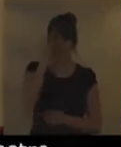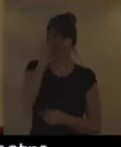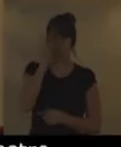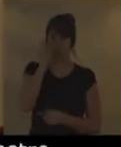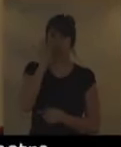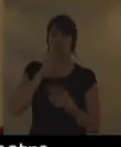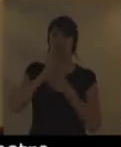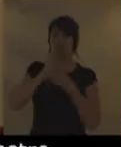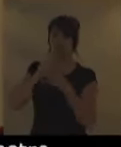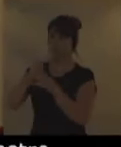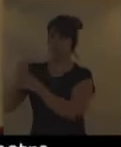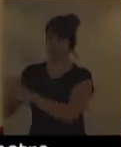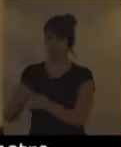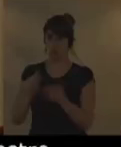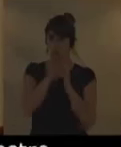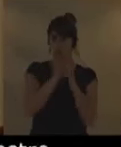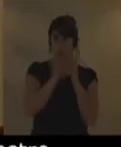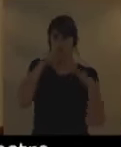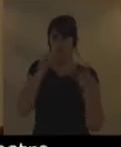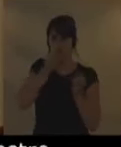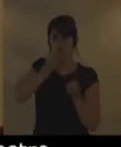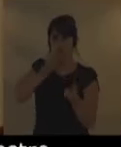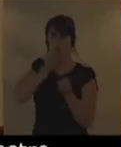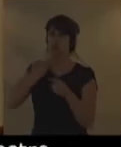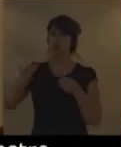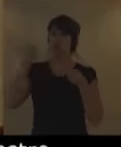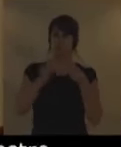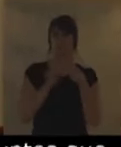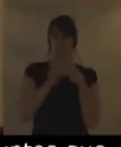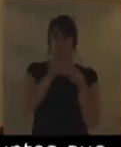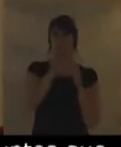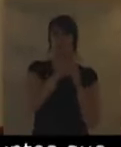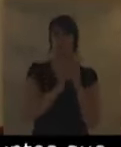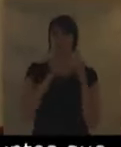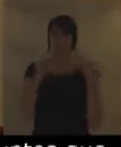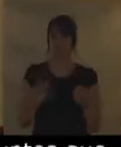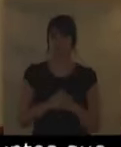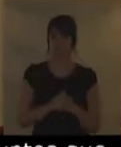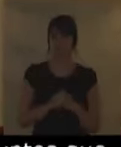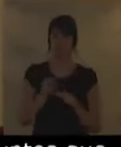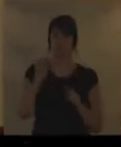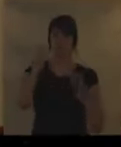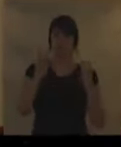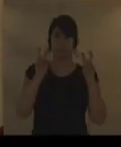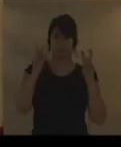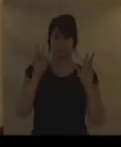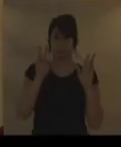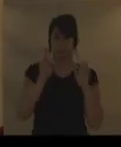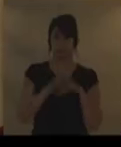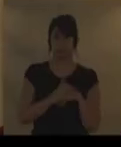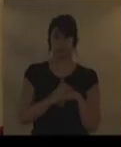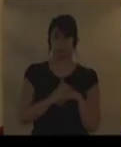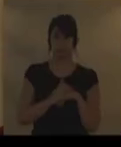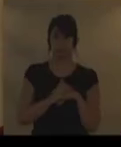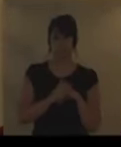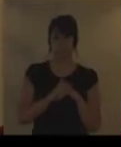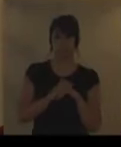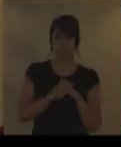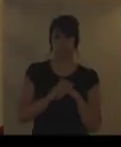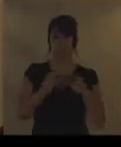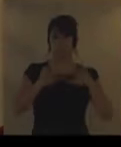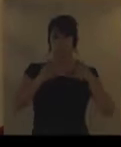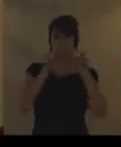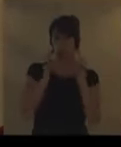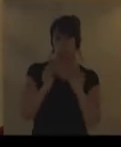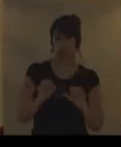points. The first point is the modeling of the sign language that will allow us to